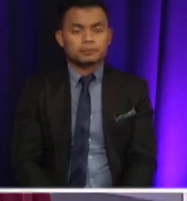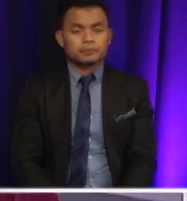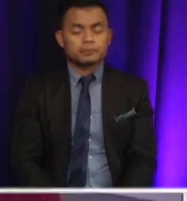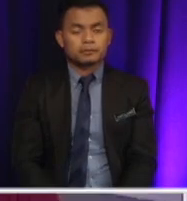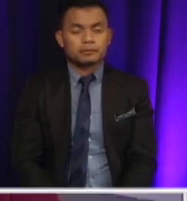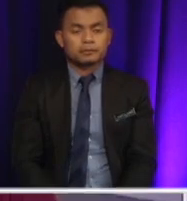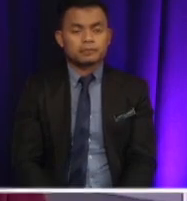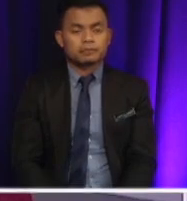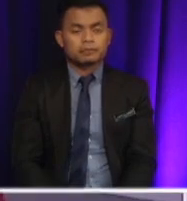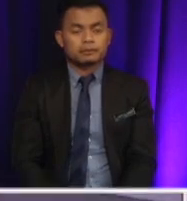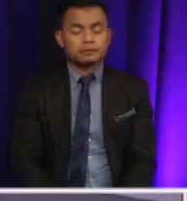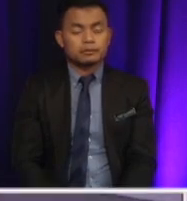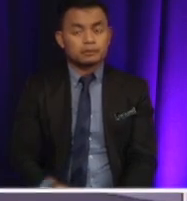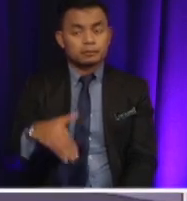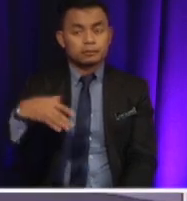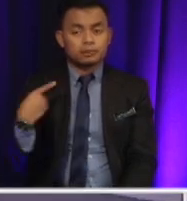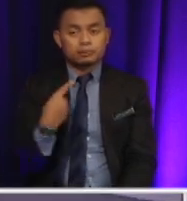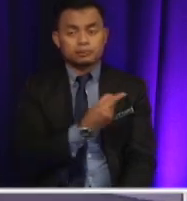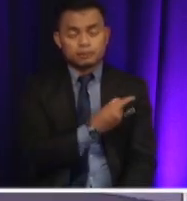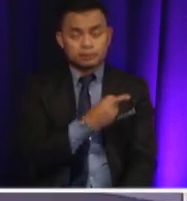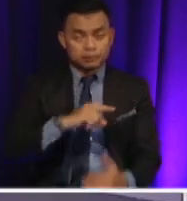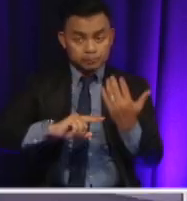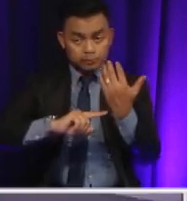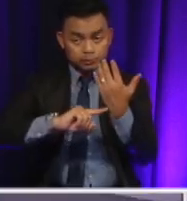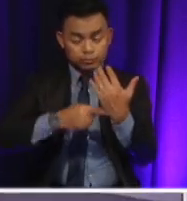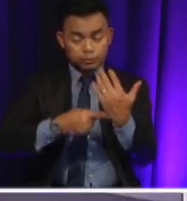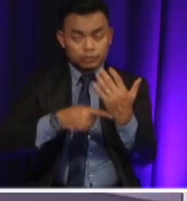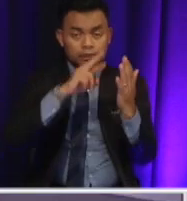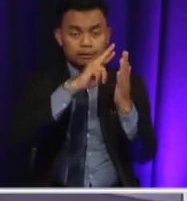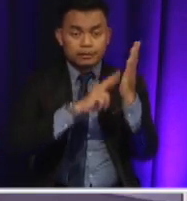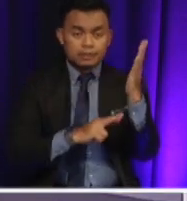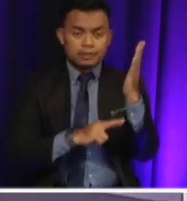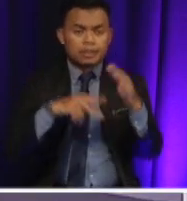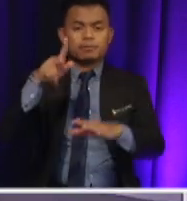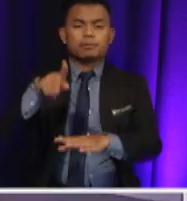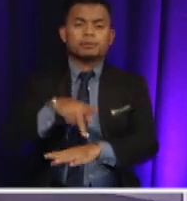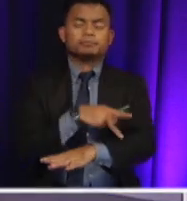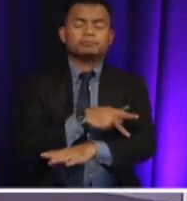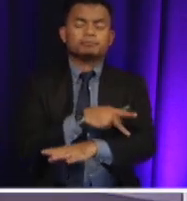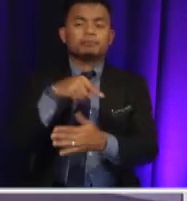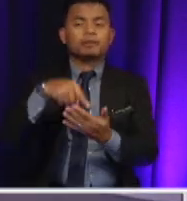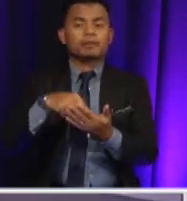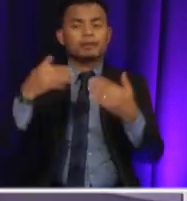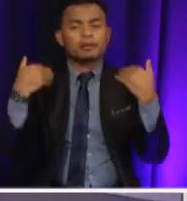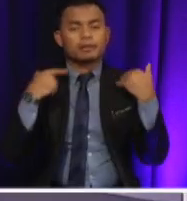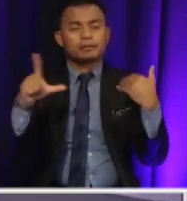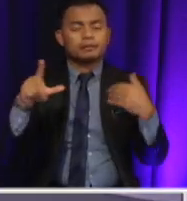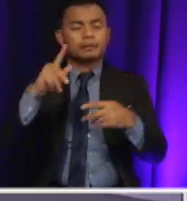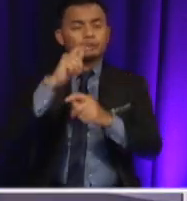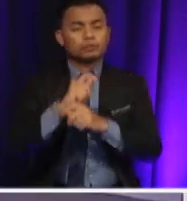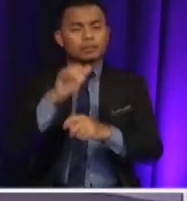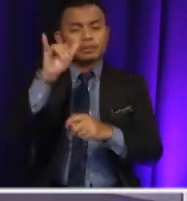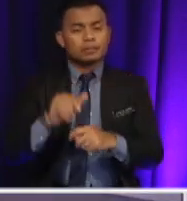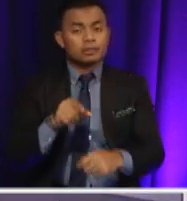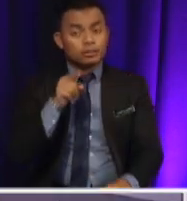before we start reciting the poem, okay, this is a task that you are going to